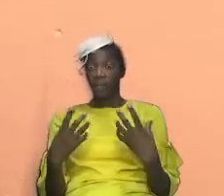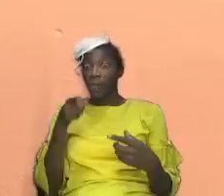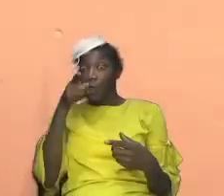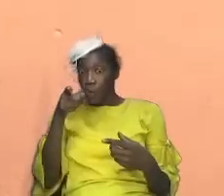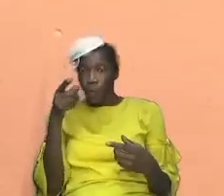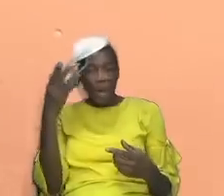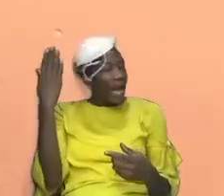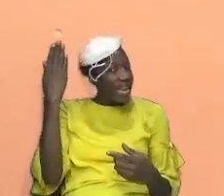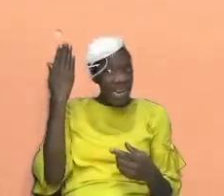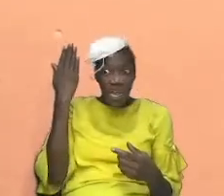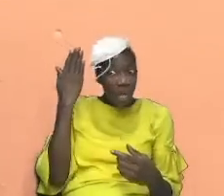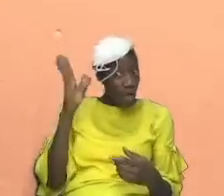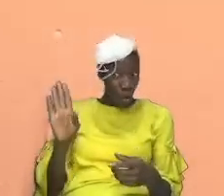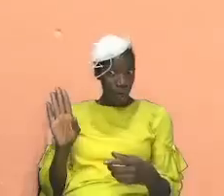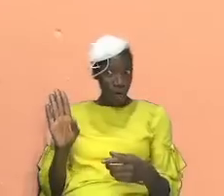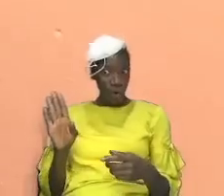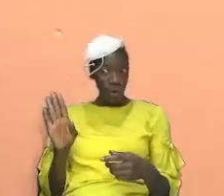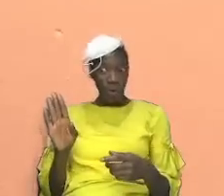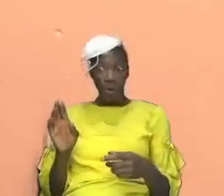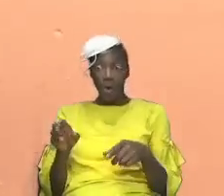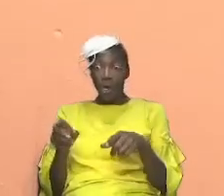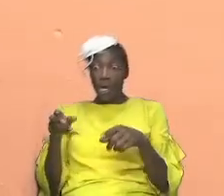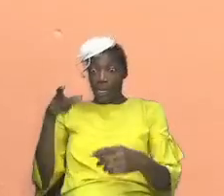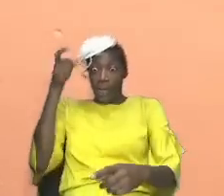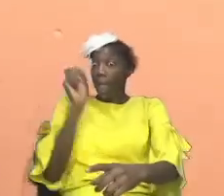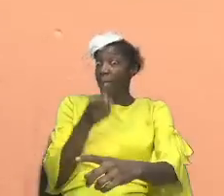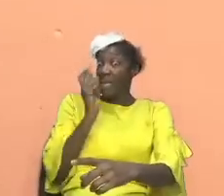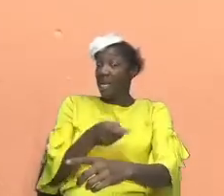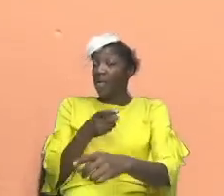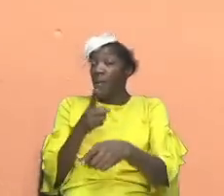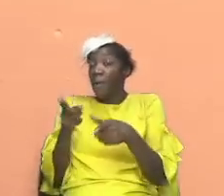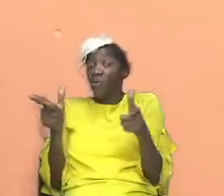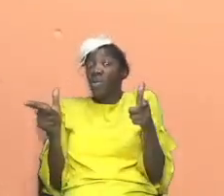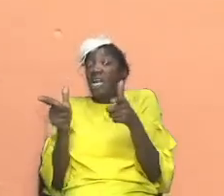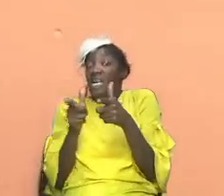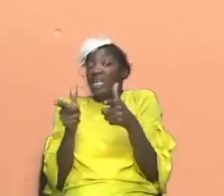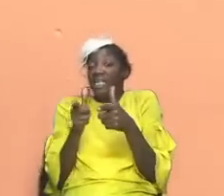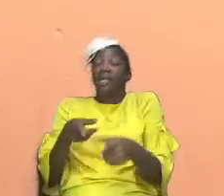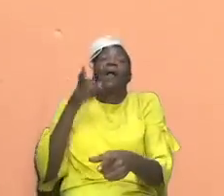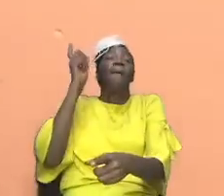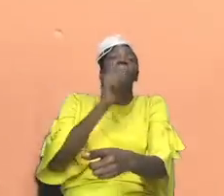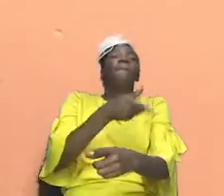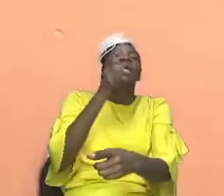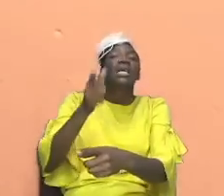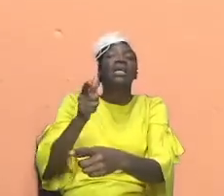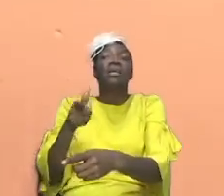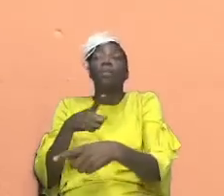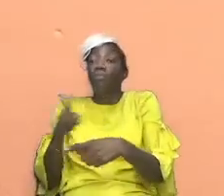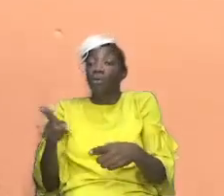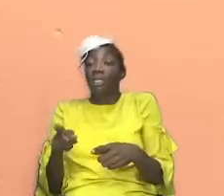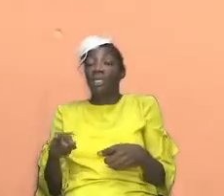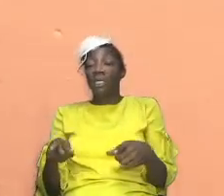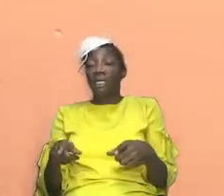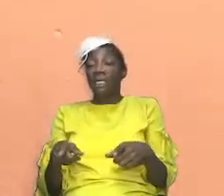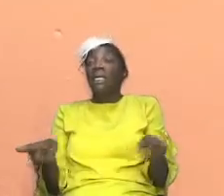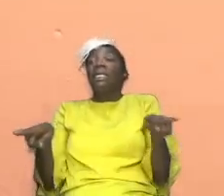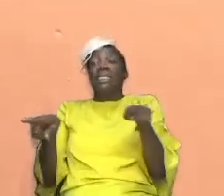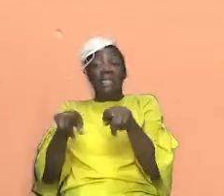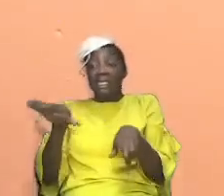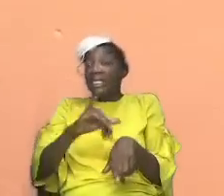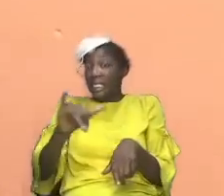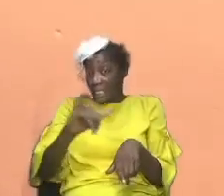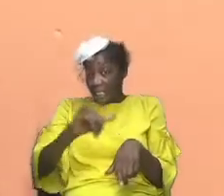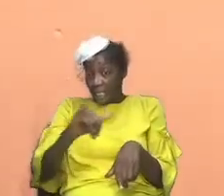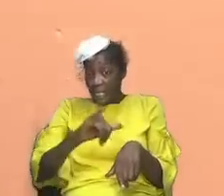know will be beaten also with a few stripes. But in either case, whether we know or we don't know, we're going to be